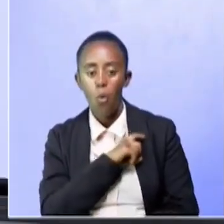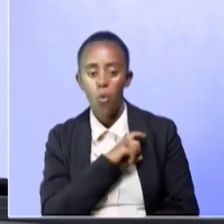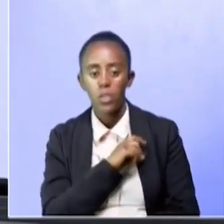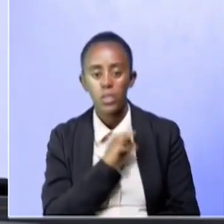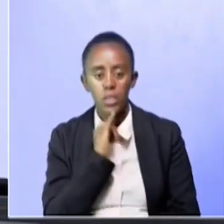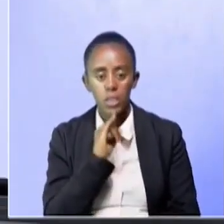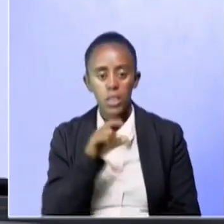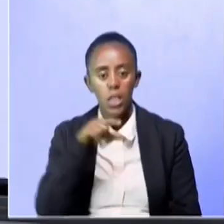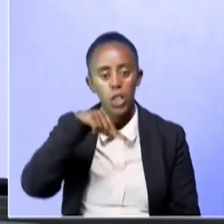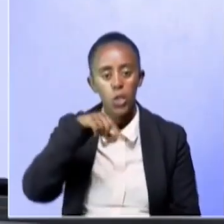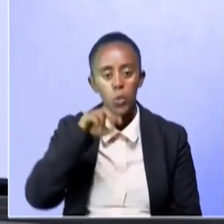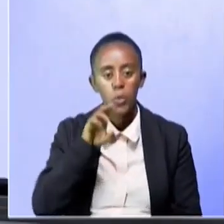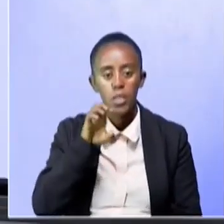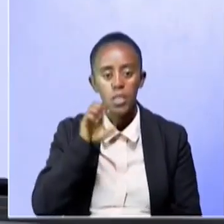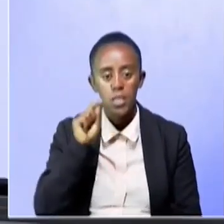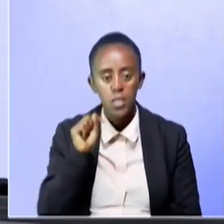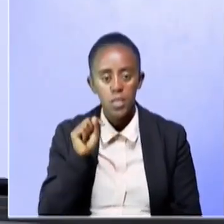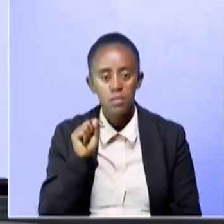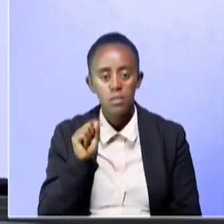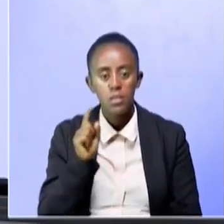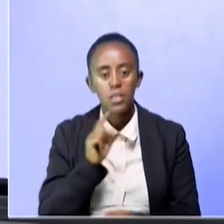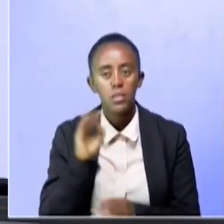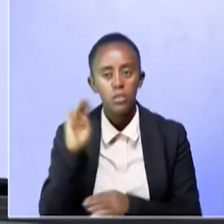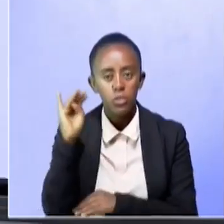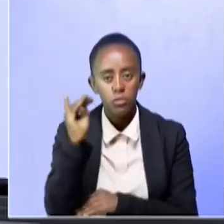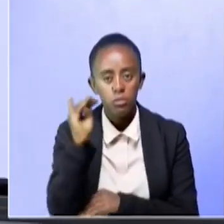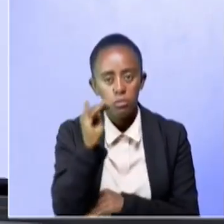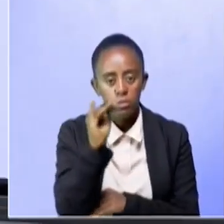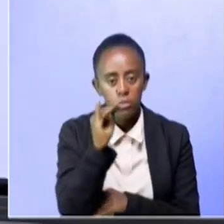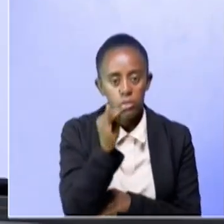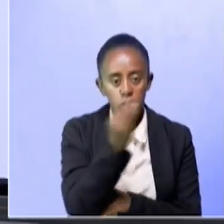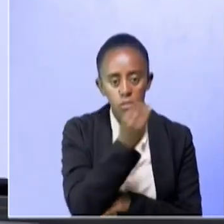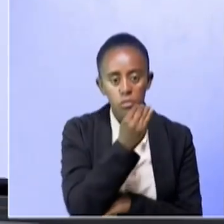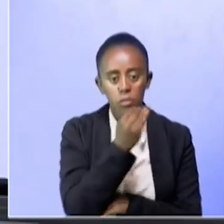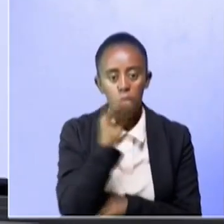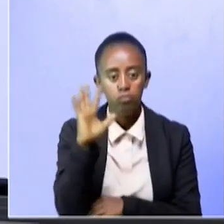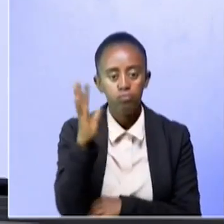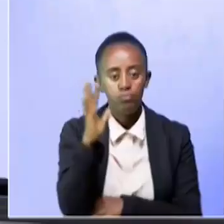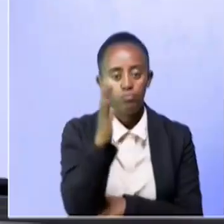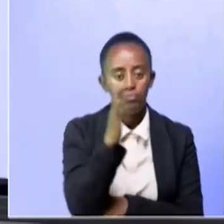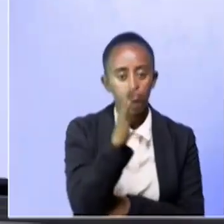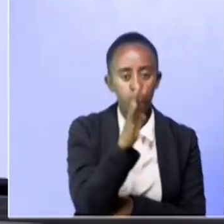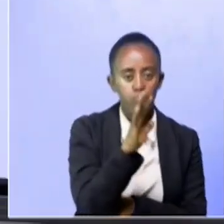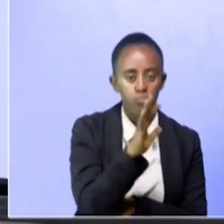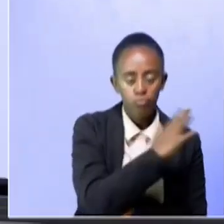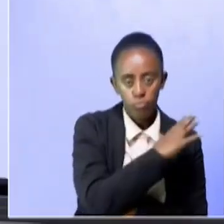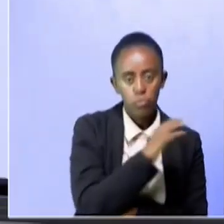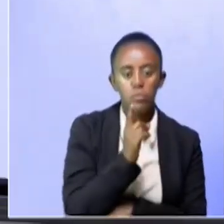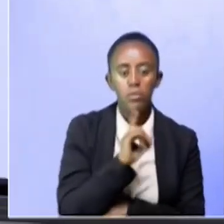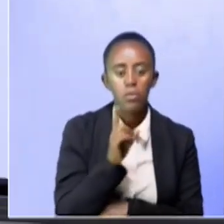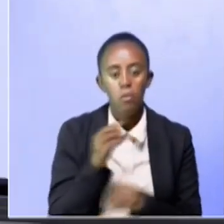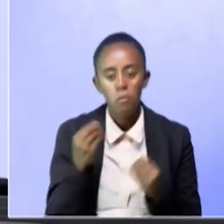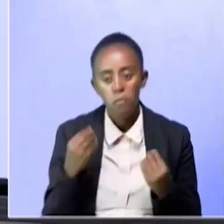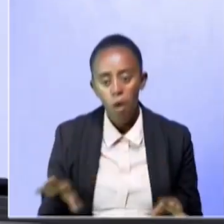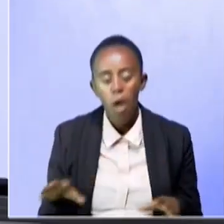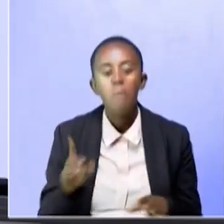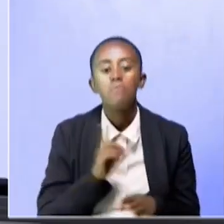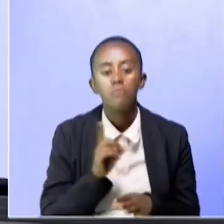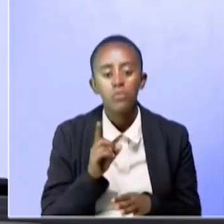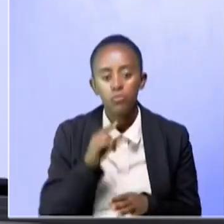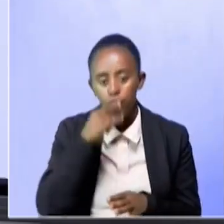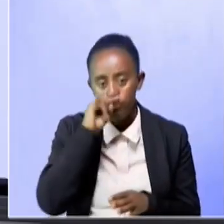equipped in the jungle to find the lost child. Totally different. You